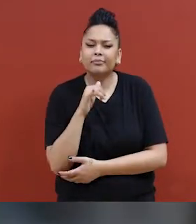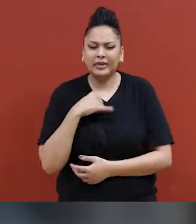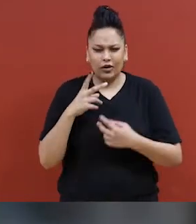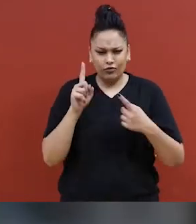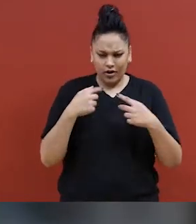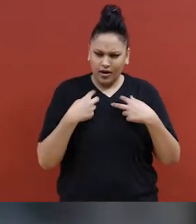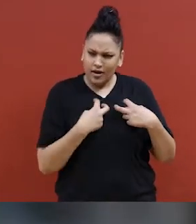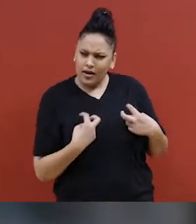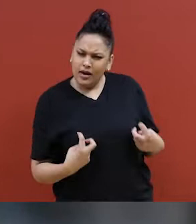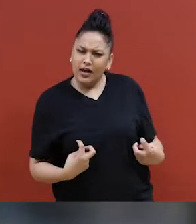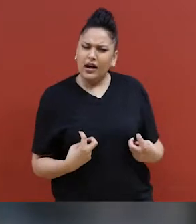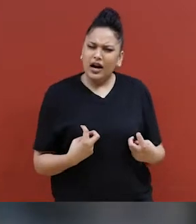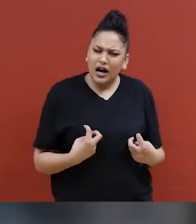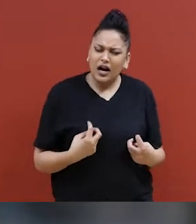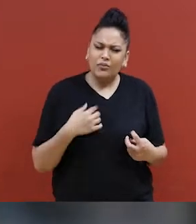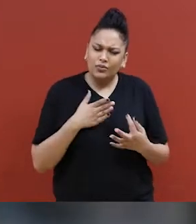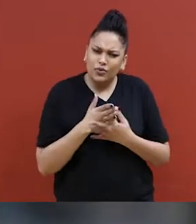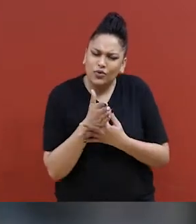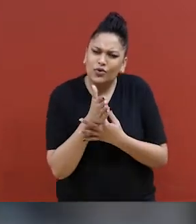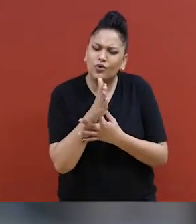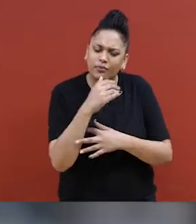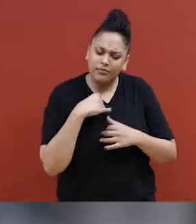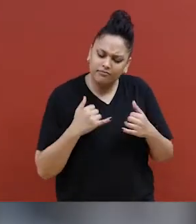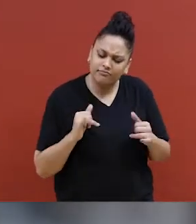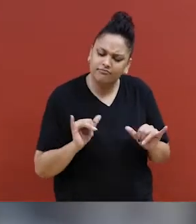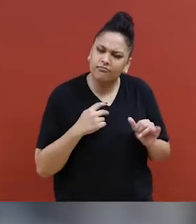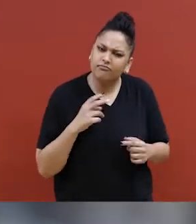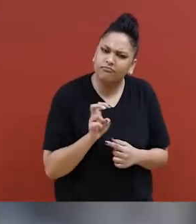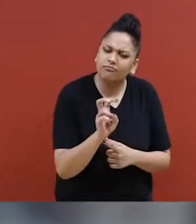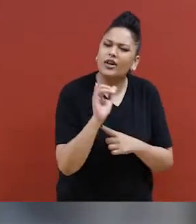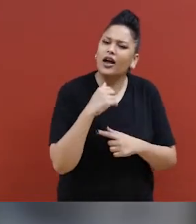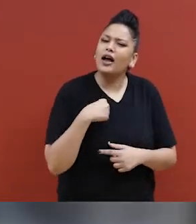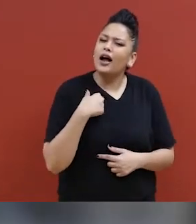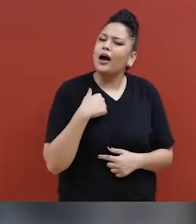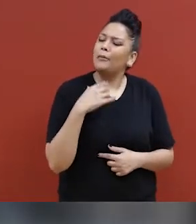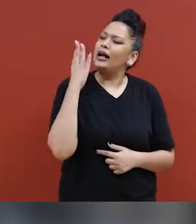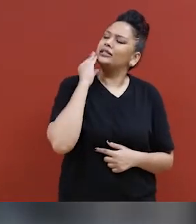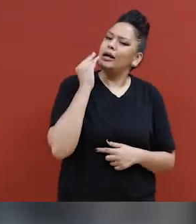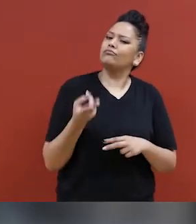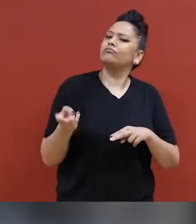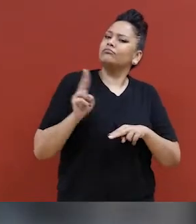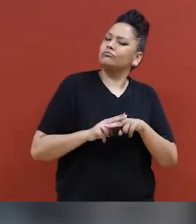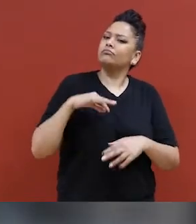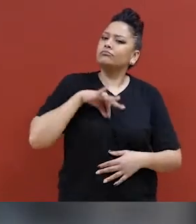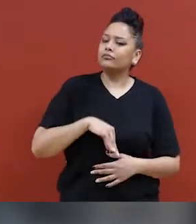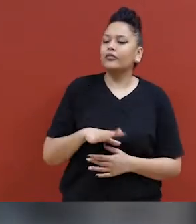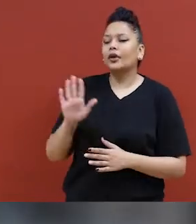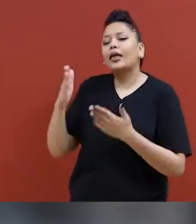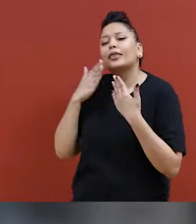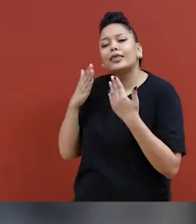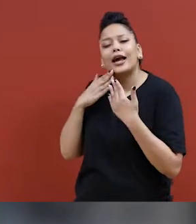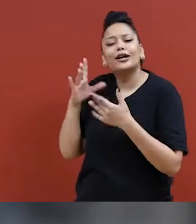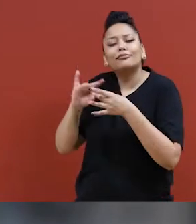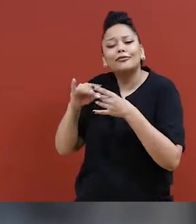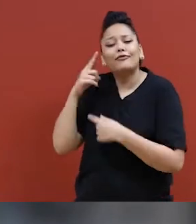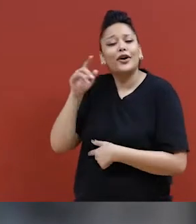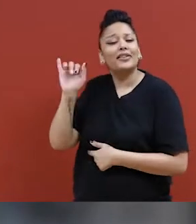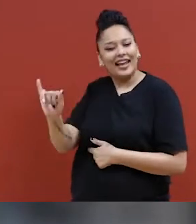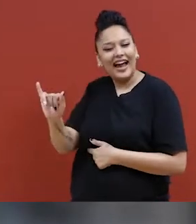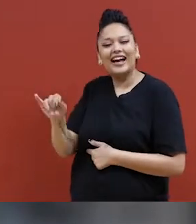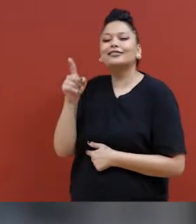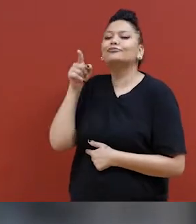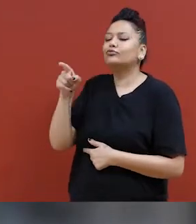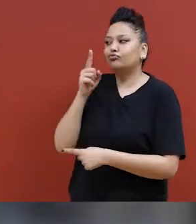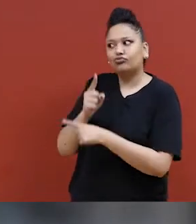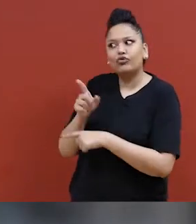myself going through this process. So I'm really happy that I did it. Yeah, well said, Stephanie. Thank you for that. And